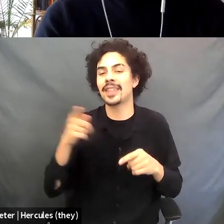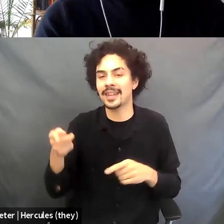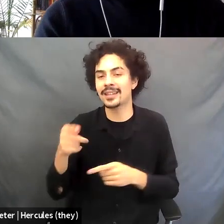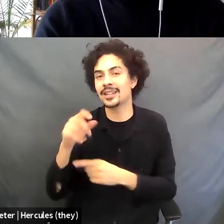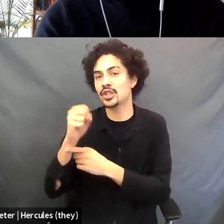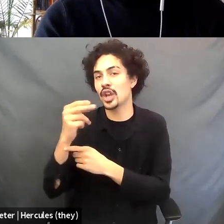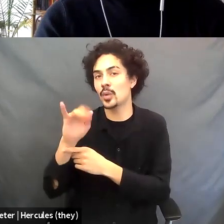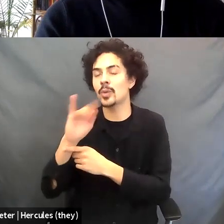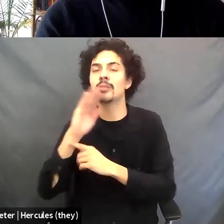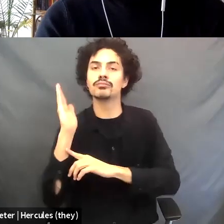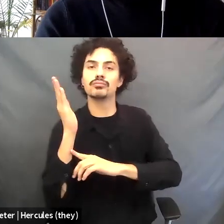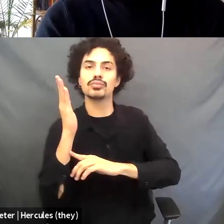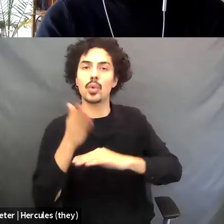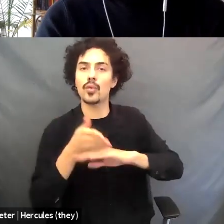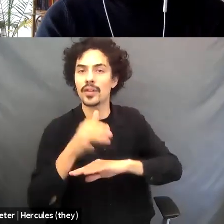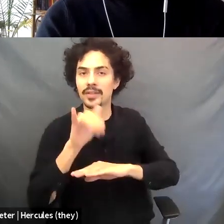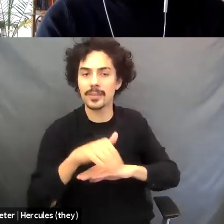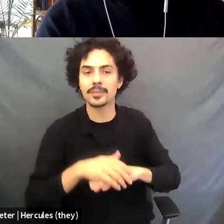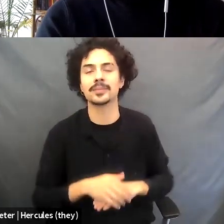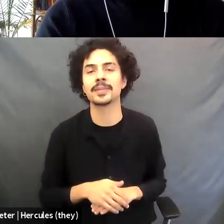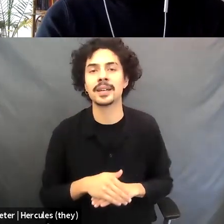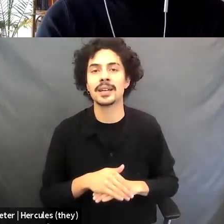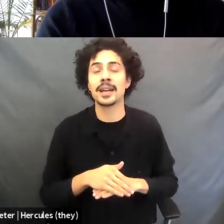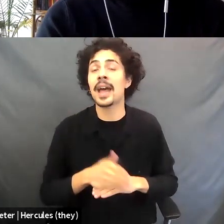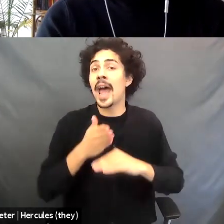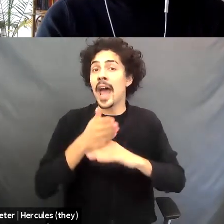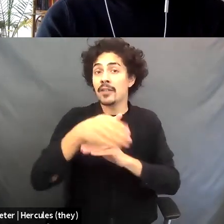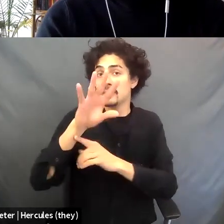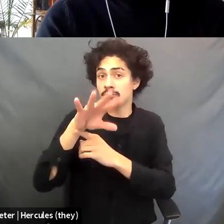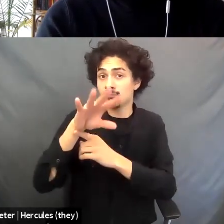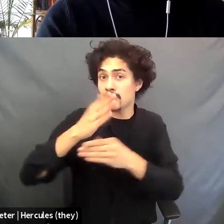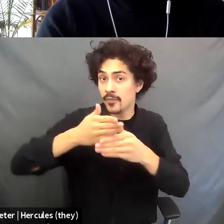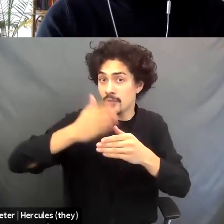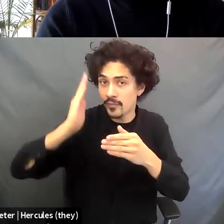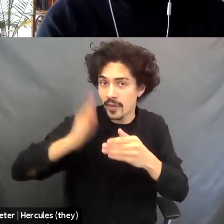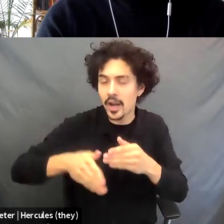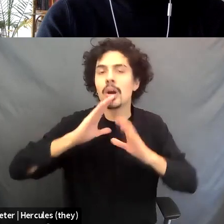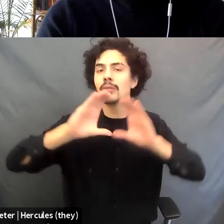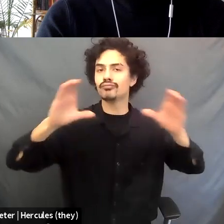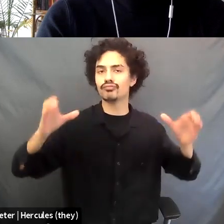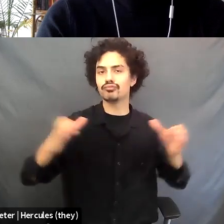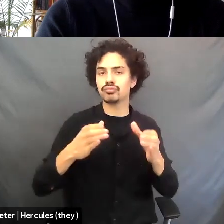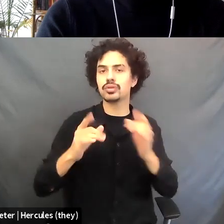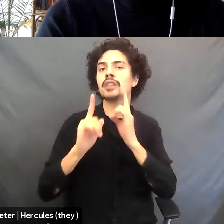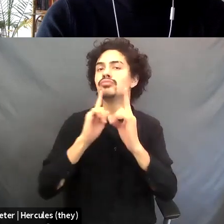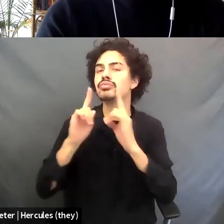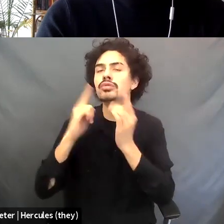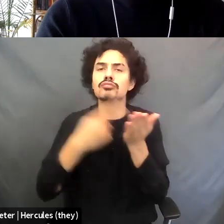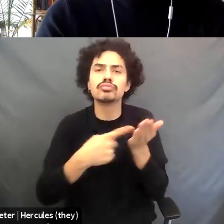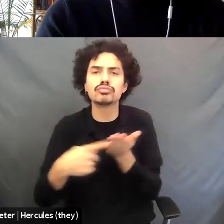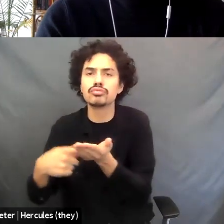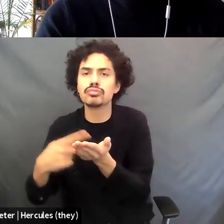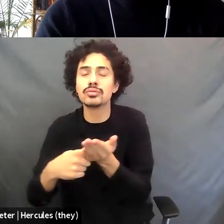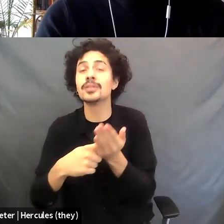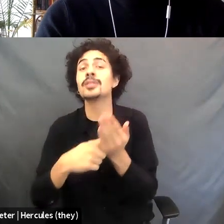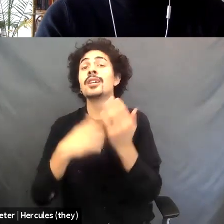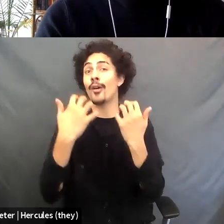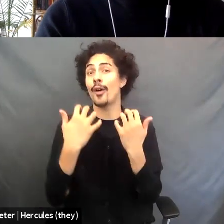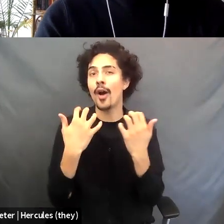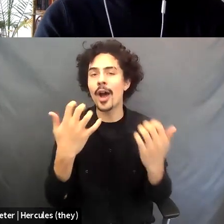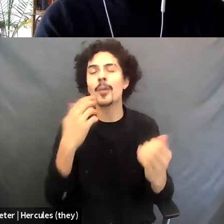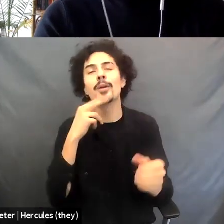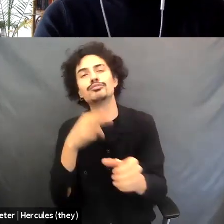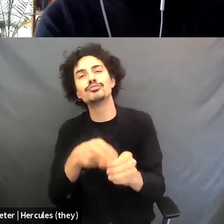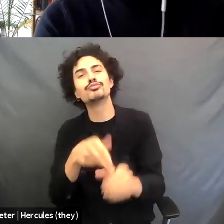This will be followed by a collective discussion between Sherry, Alex, and myself and you the audience of course which we are very